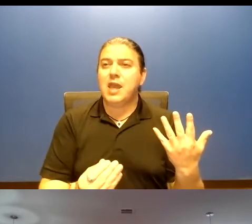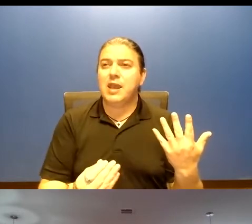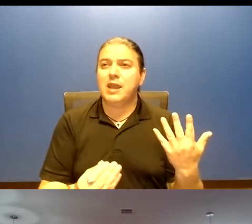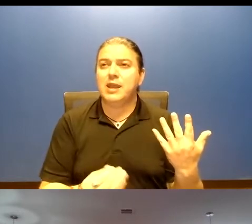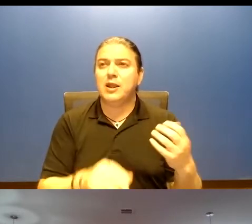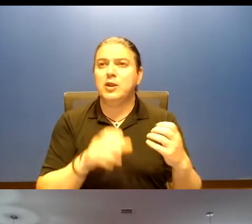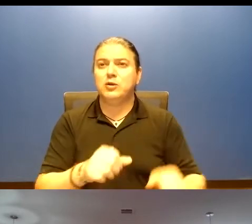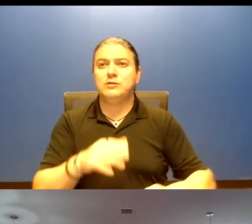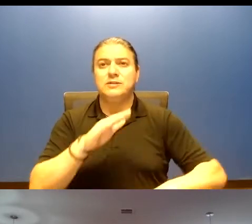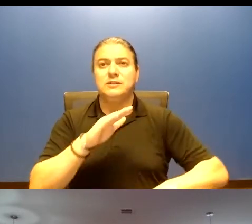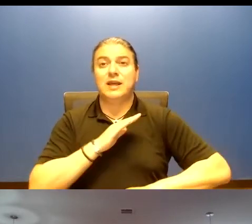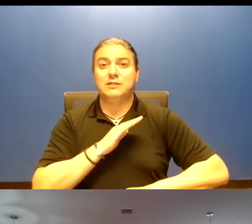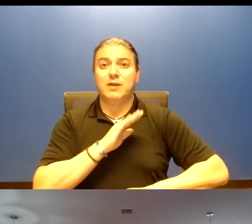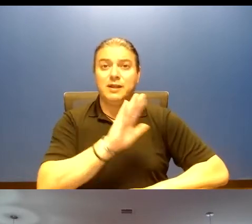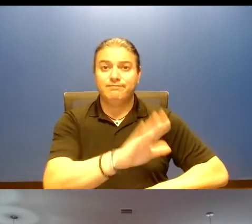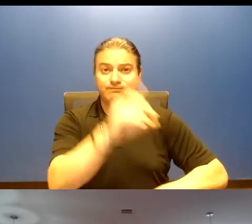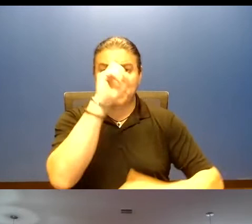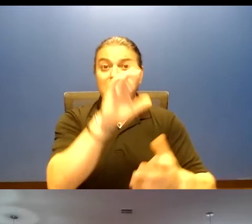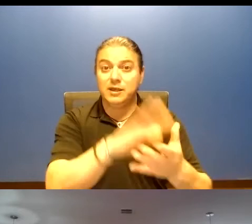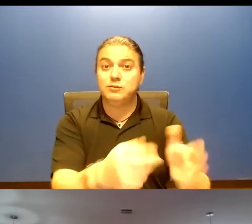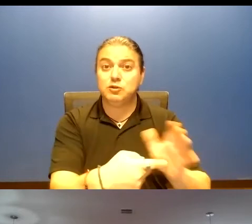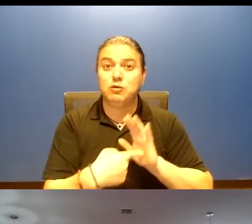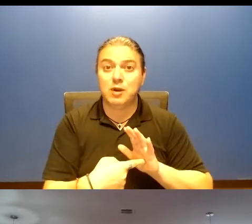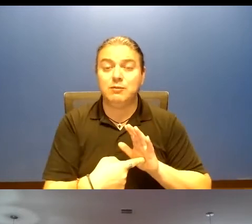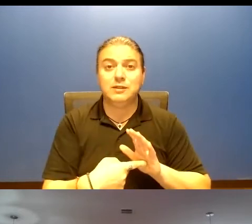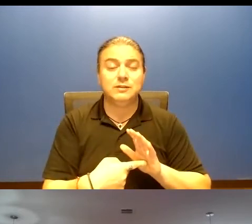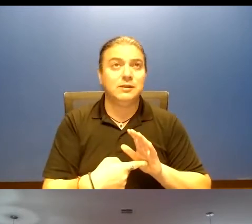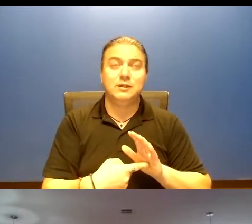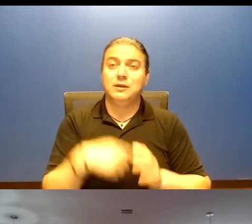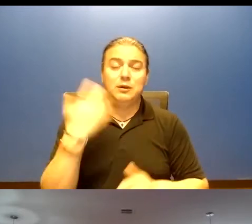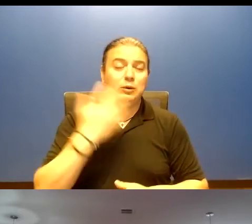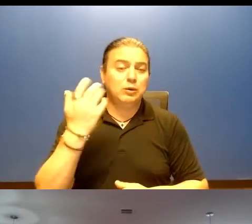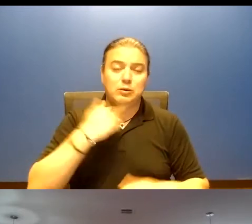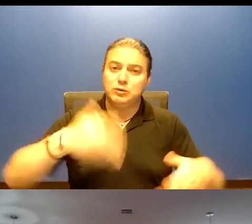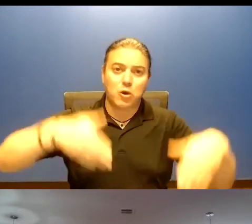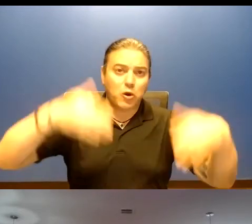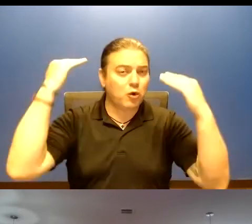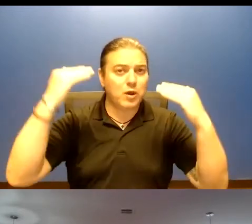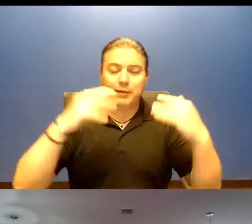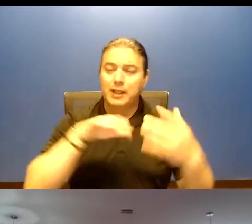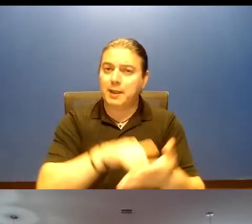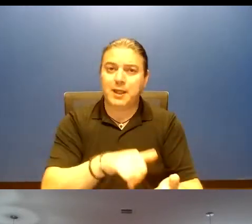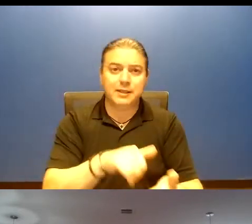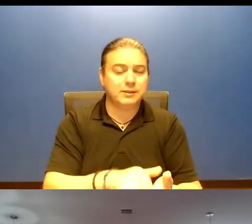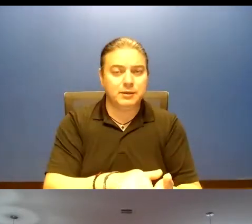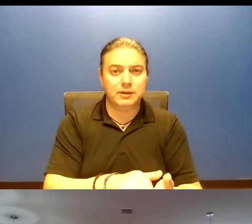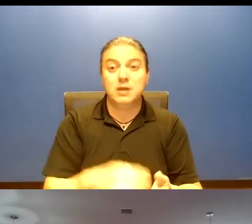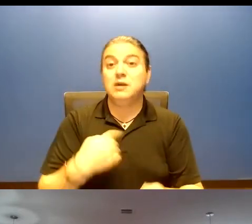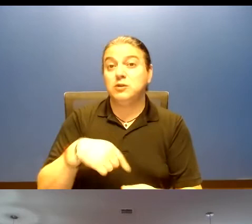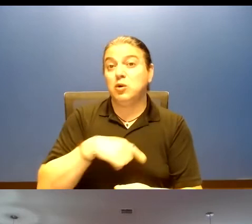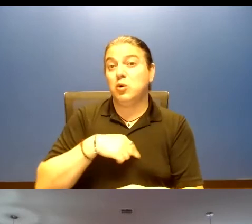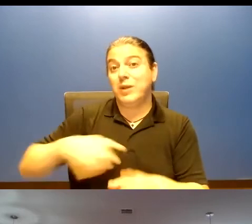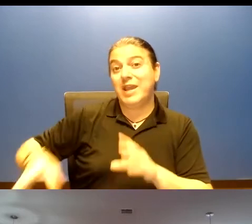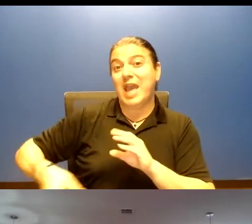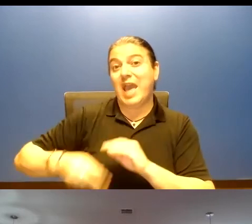his requirements was just overwhelming and next to impossible. And so we ended up actually adding a wing to